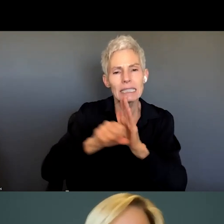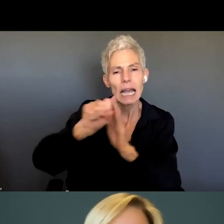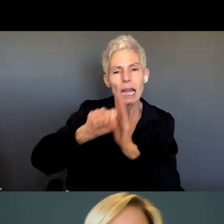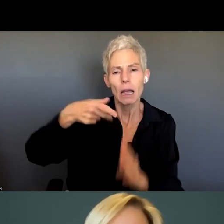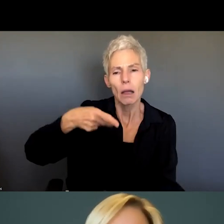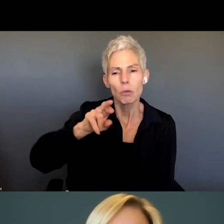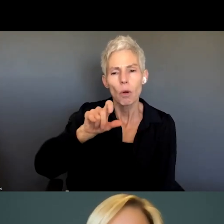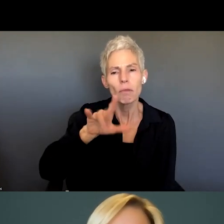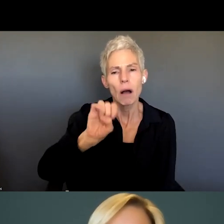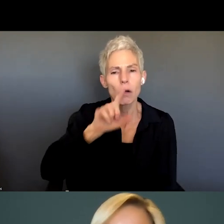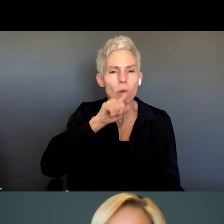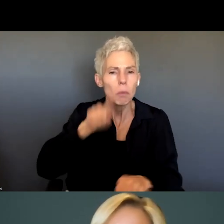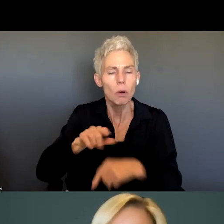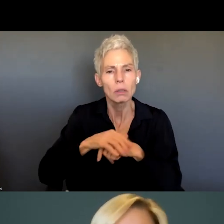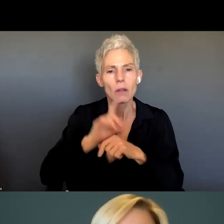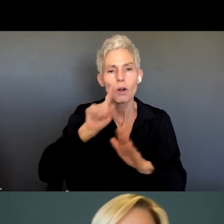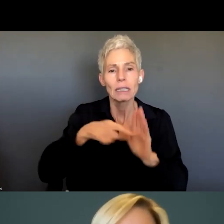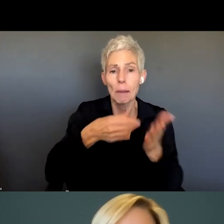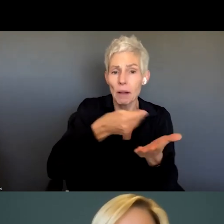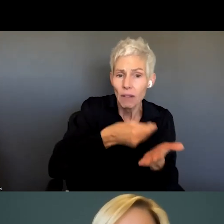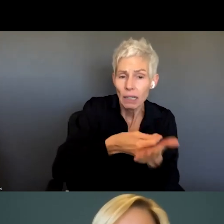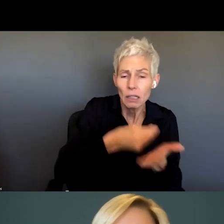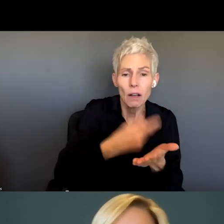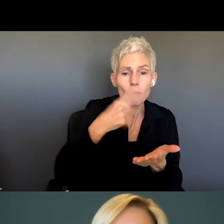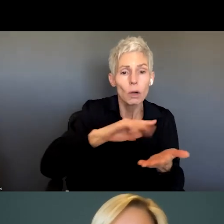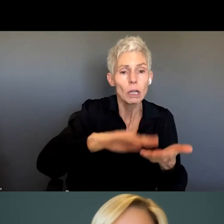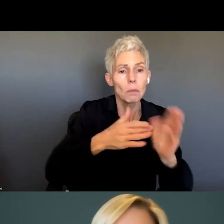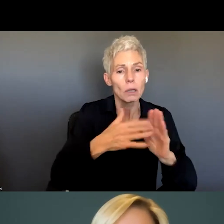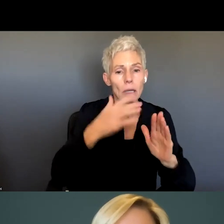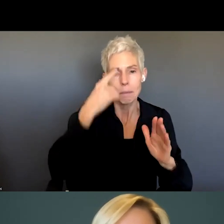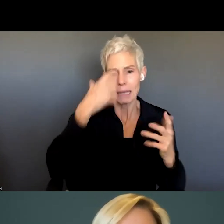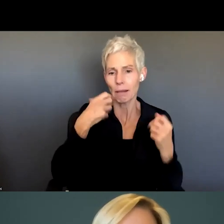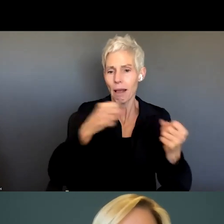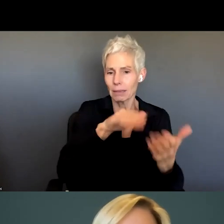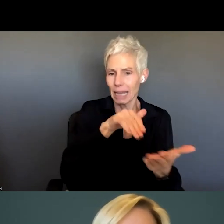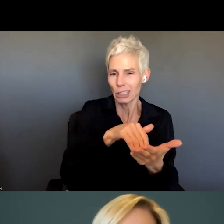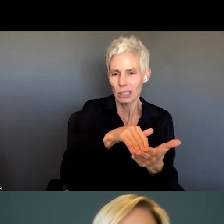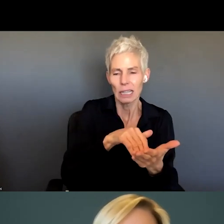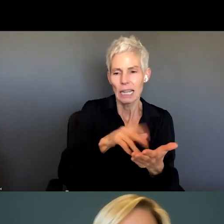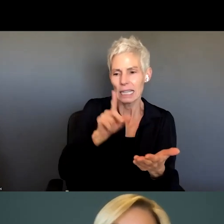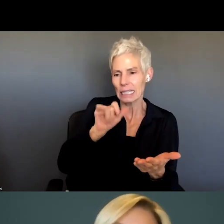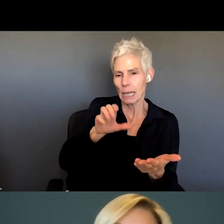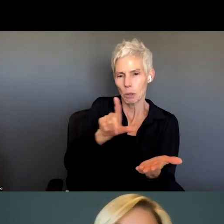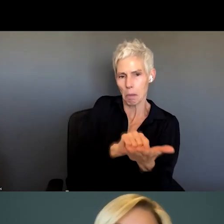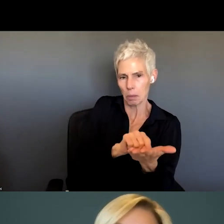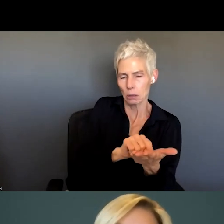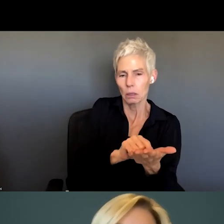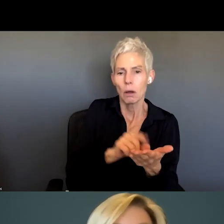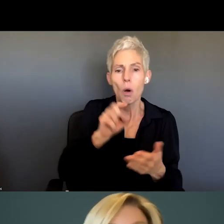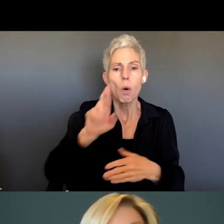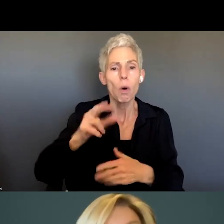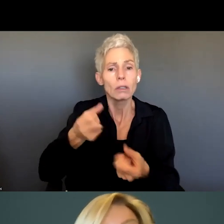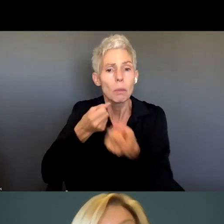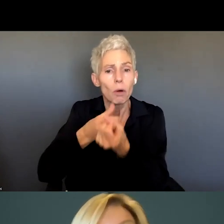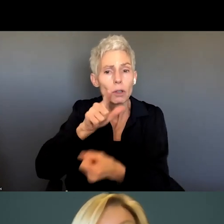such as the funding of community mental health centers that we published in December, or support for